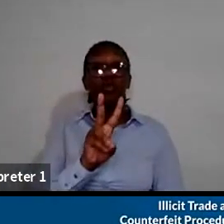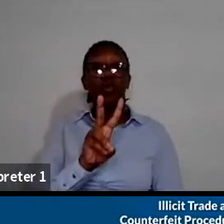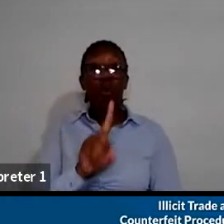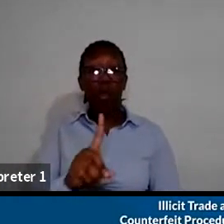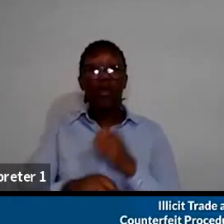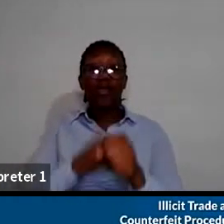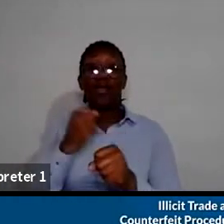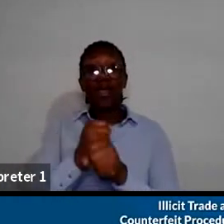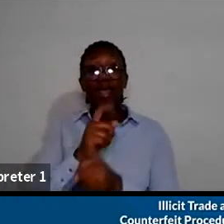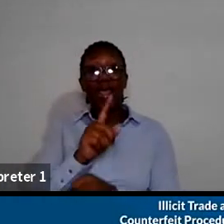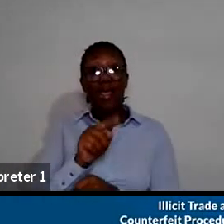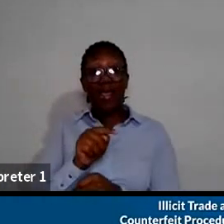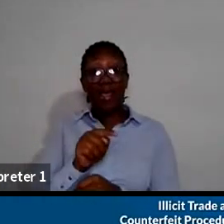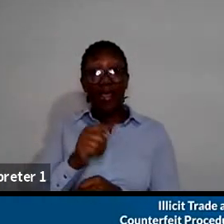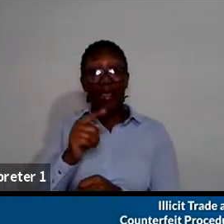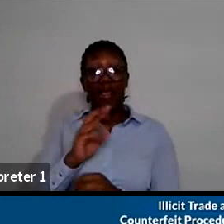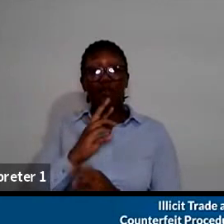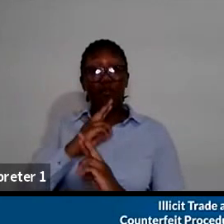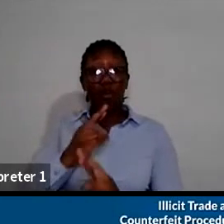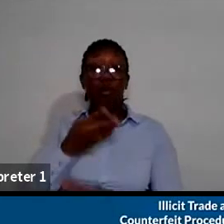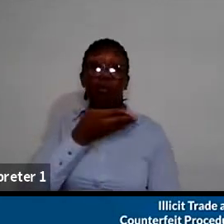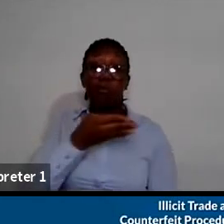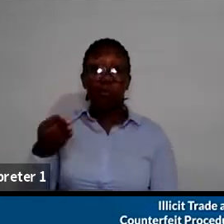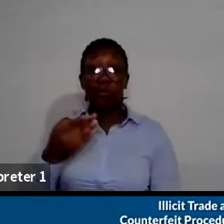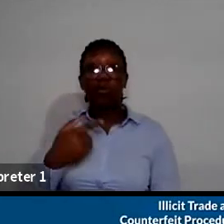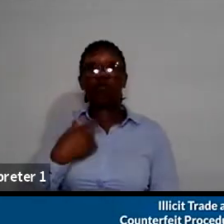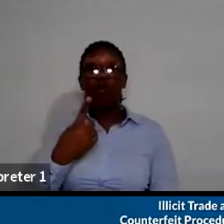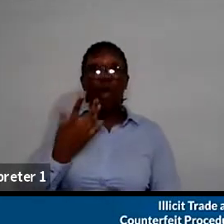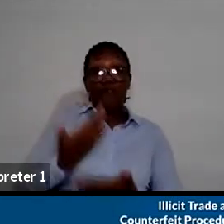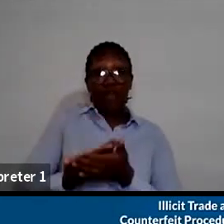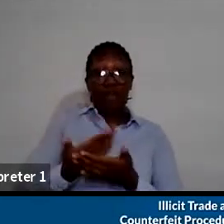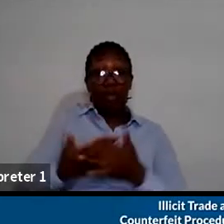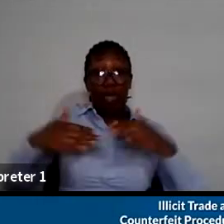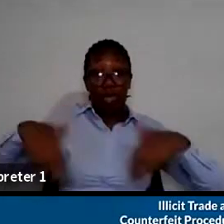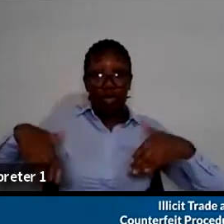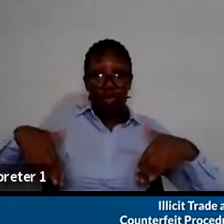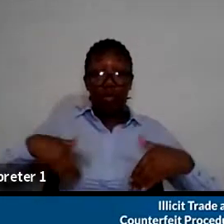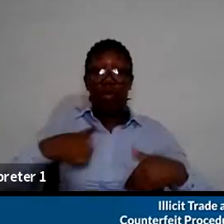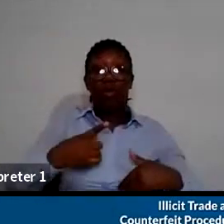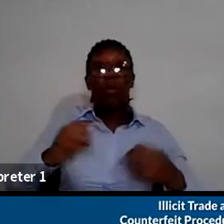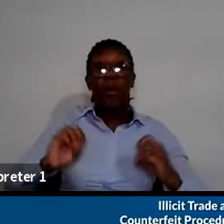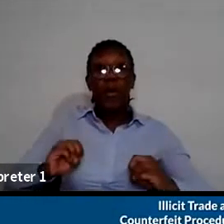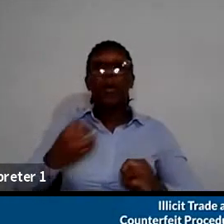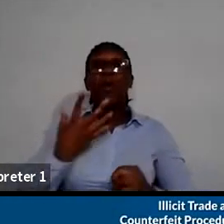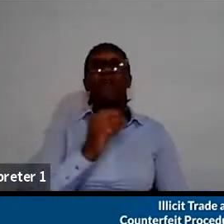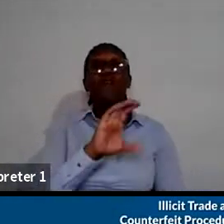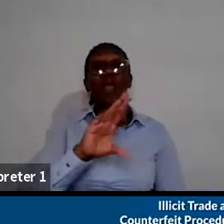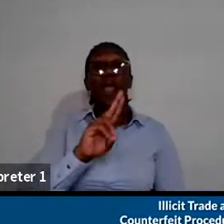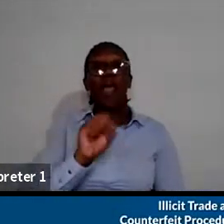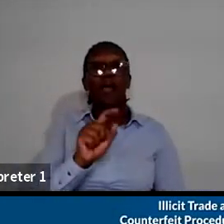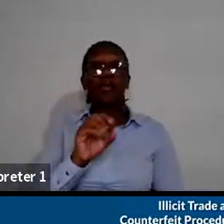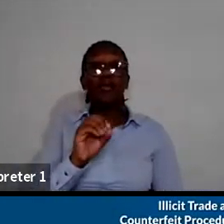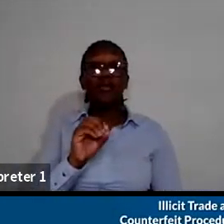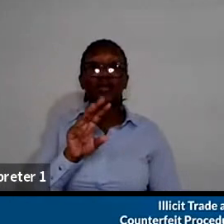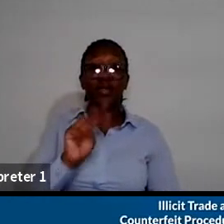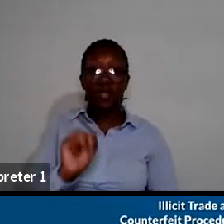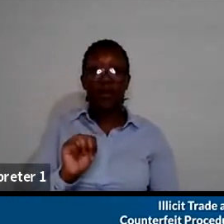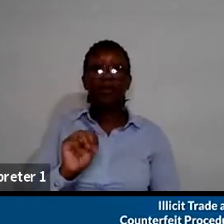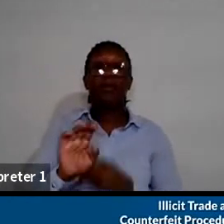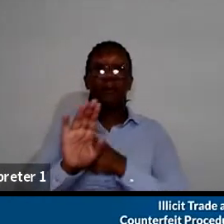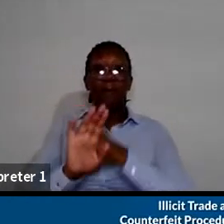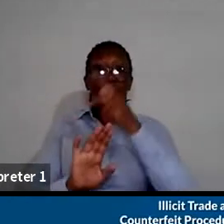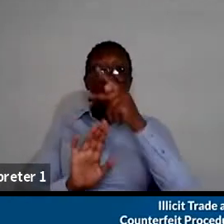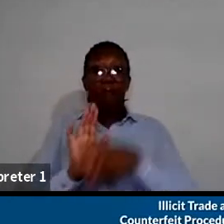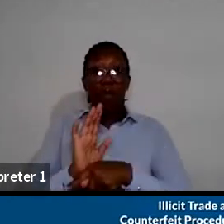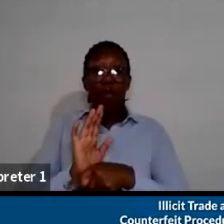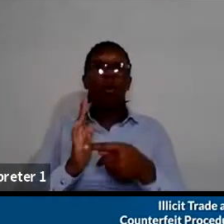year. If that's not available, you can also look under the customs program and enforcement activities that we do,